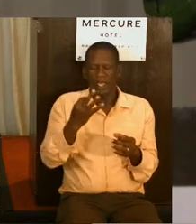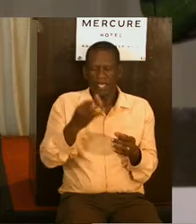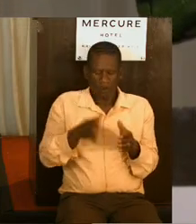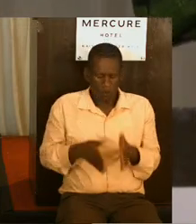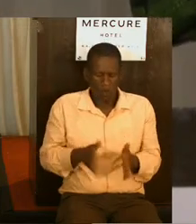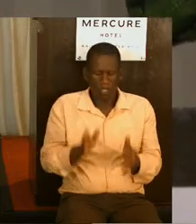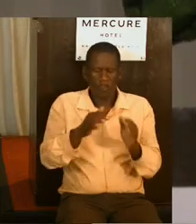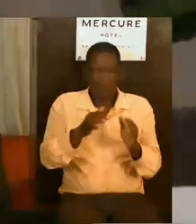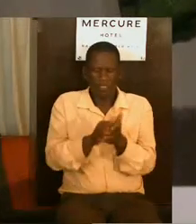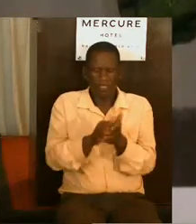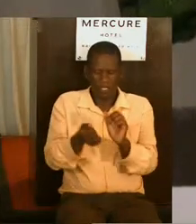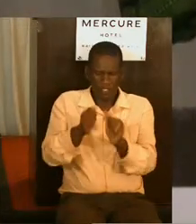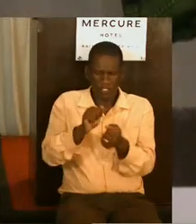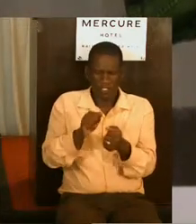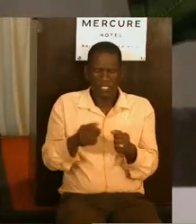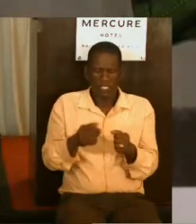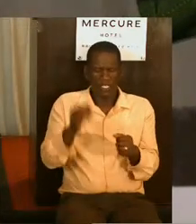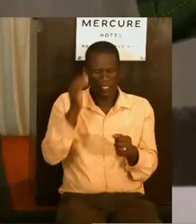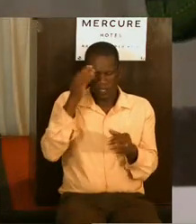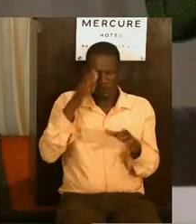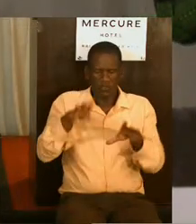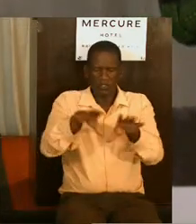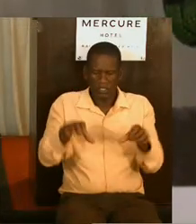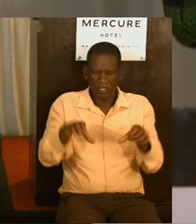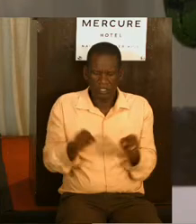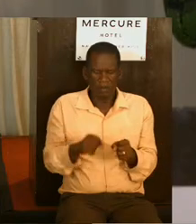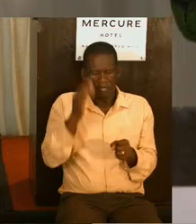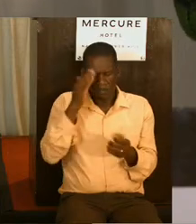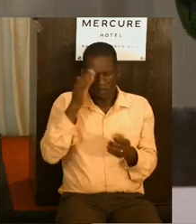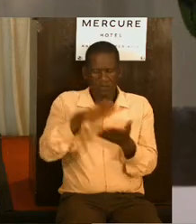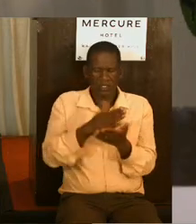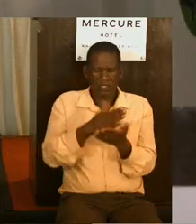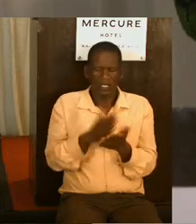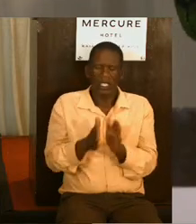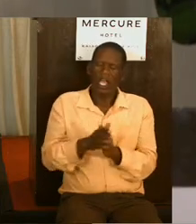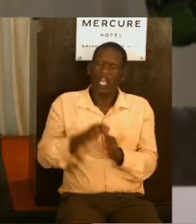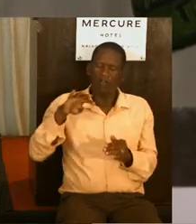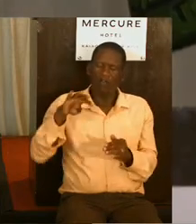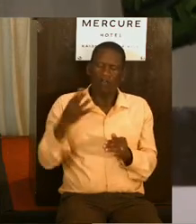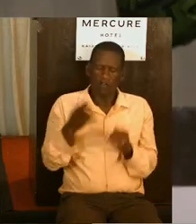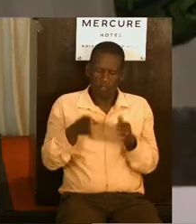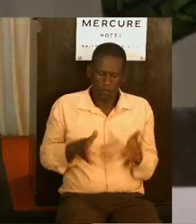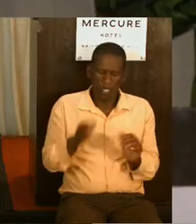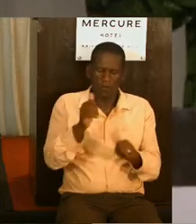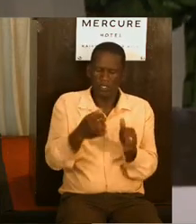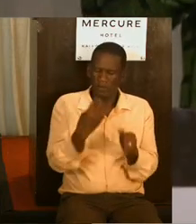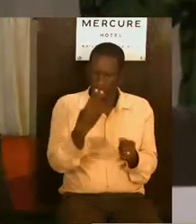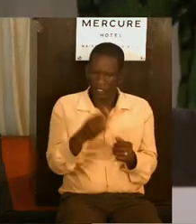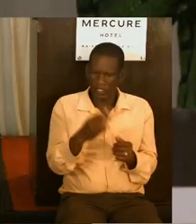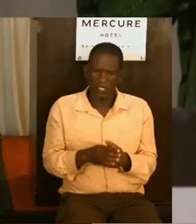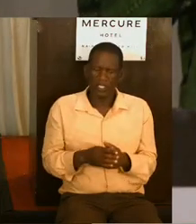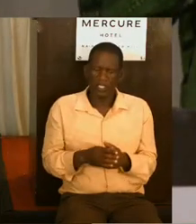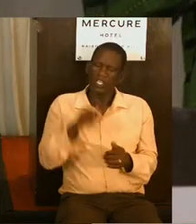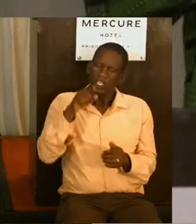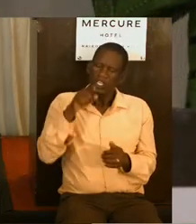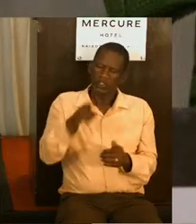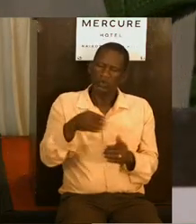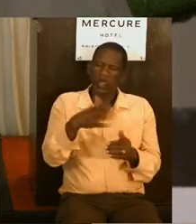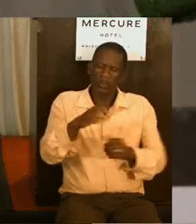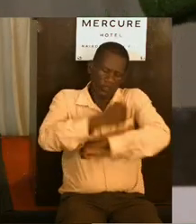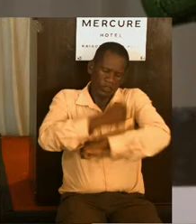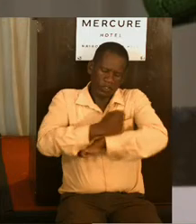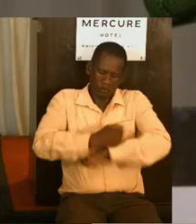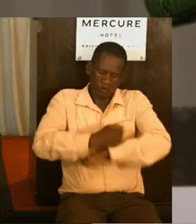Pathway to that change is our education system education sector and the other pathway that I've seen is you out of school